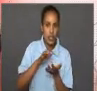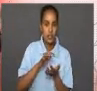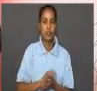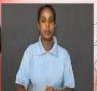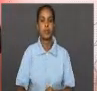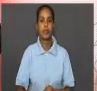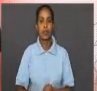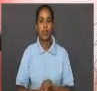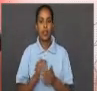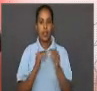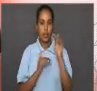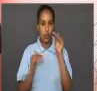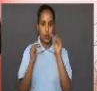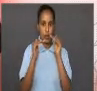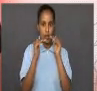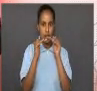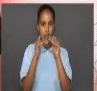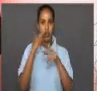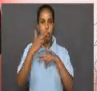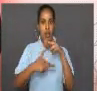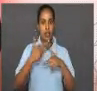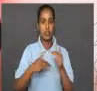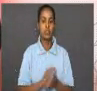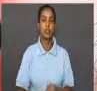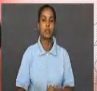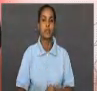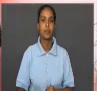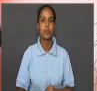heterogeneous equilibrium reactions.